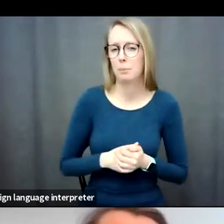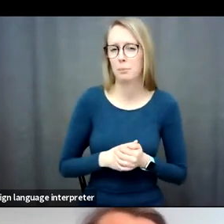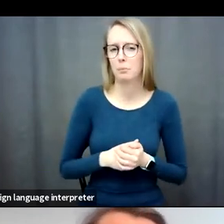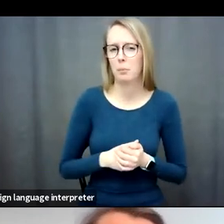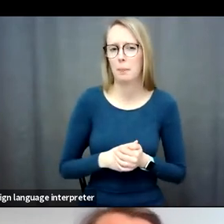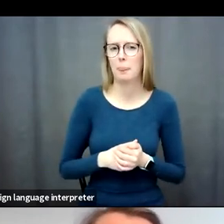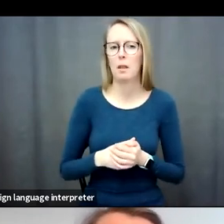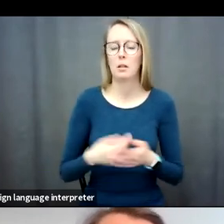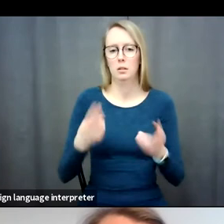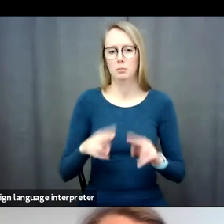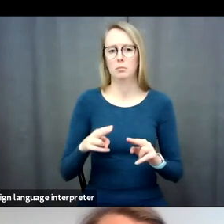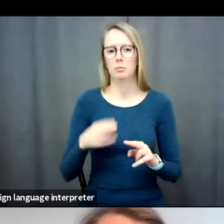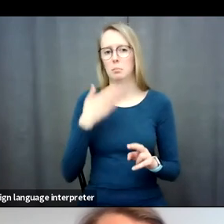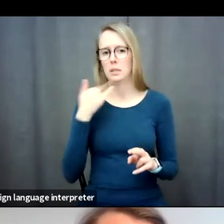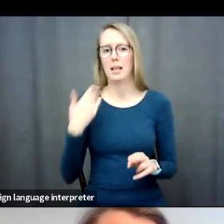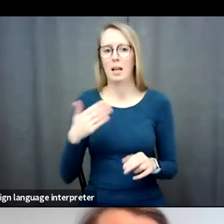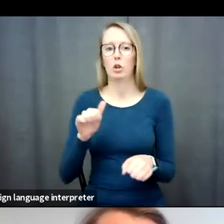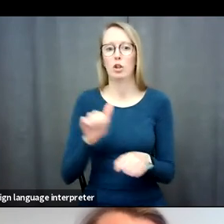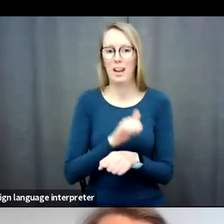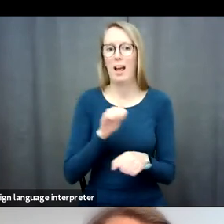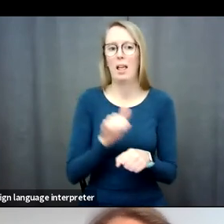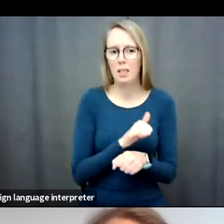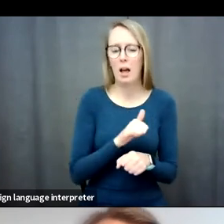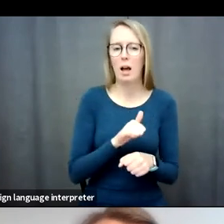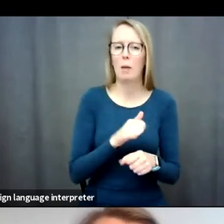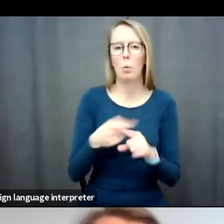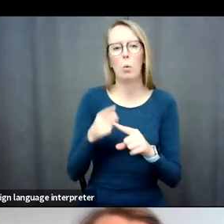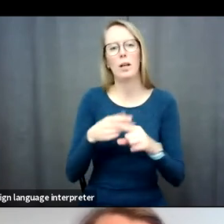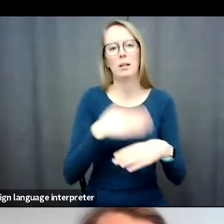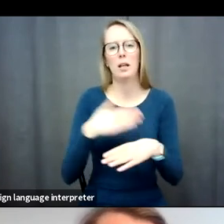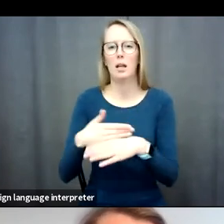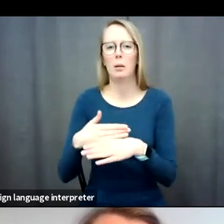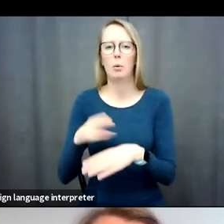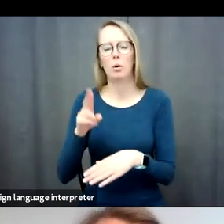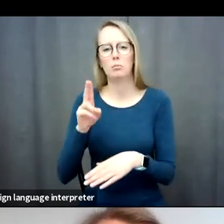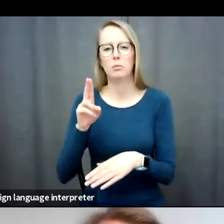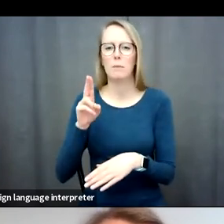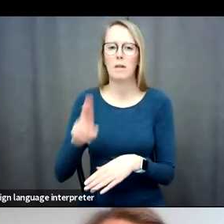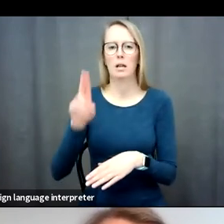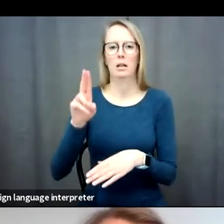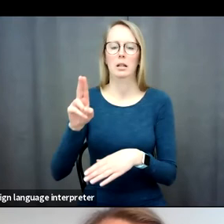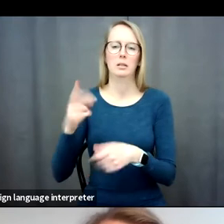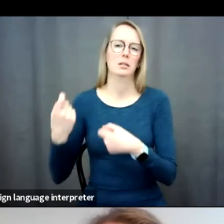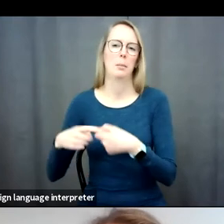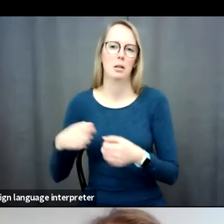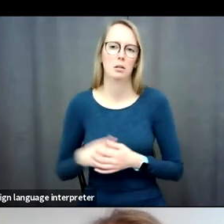to rehearse behavior in a realistic context. But we as a competence center, we don't have the opportunity